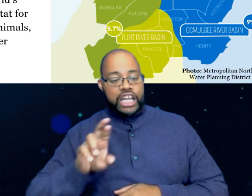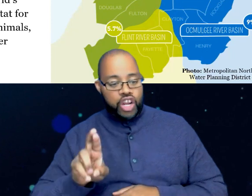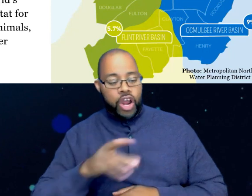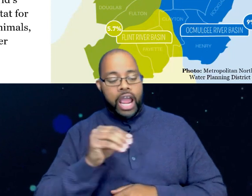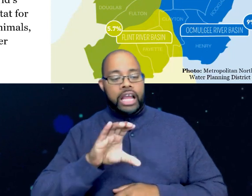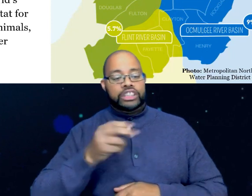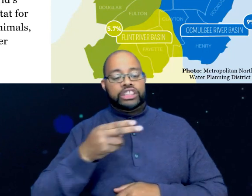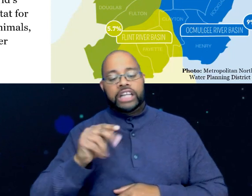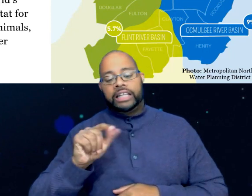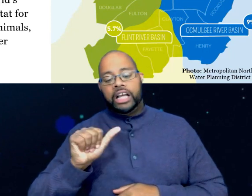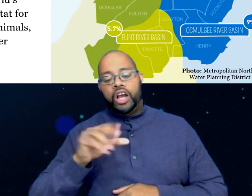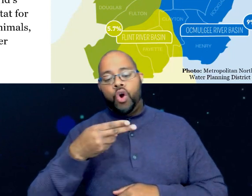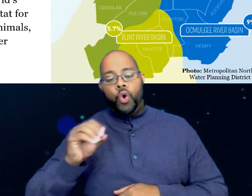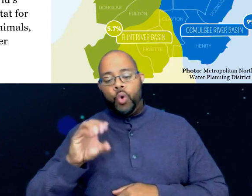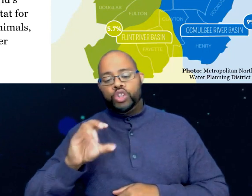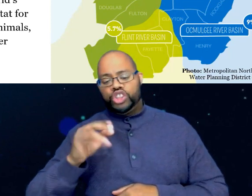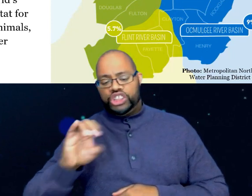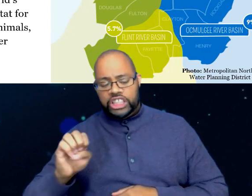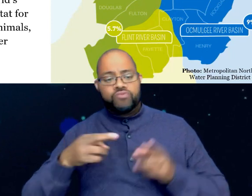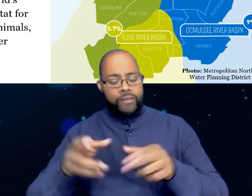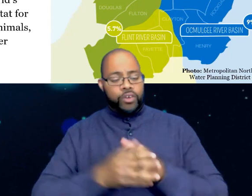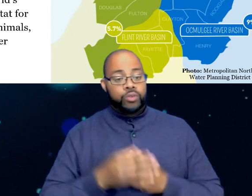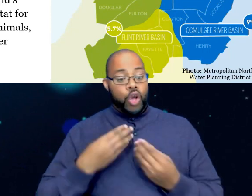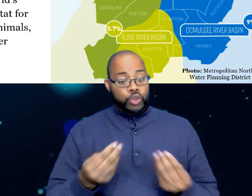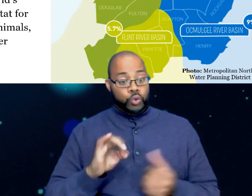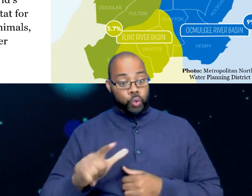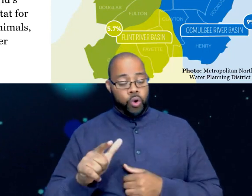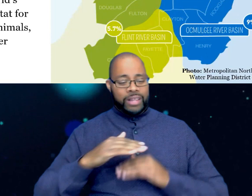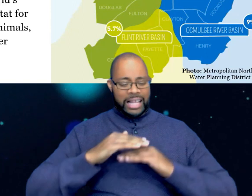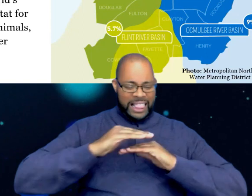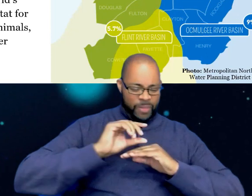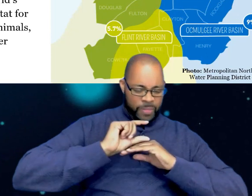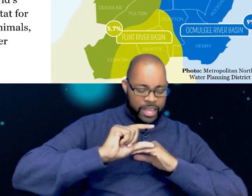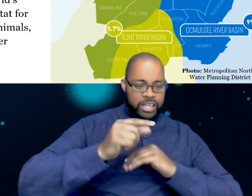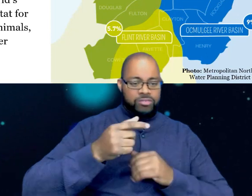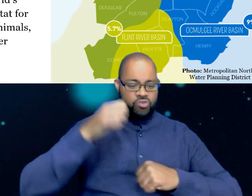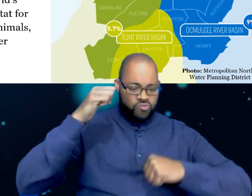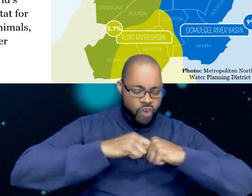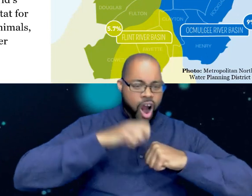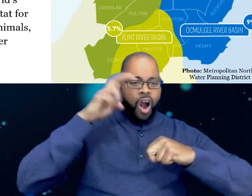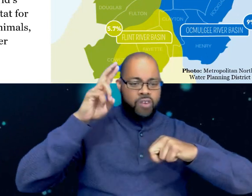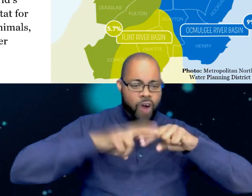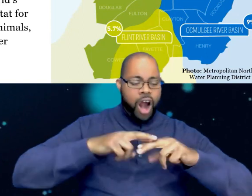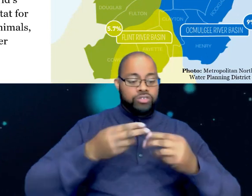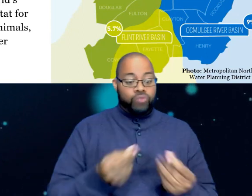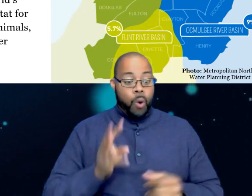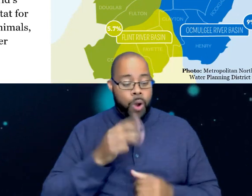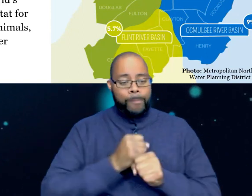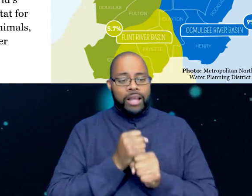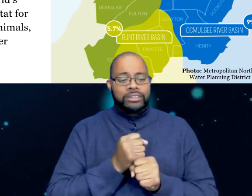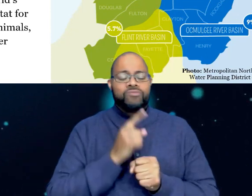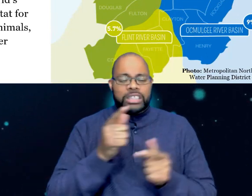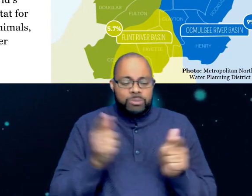the Chattahoochee River. And our soil is a layer of thick granite, so groundwater makes up a